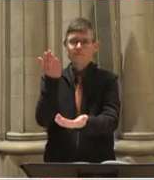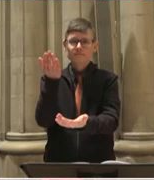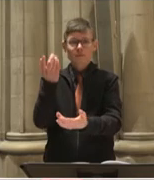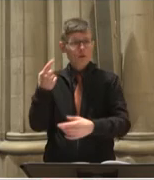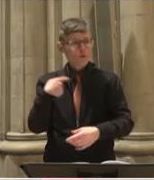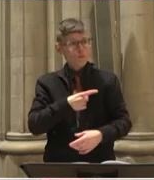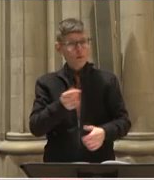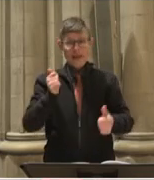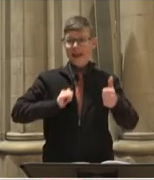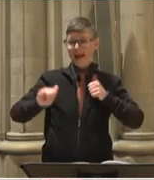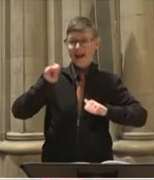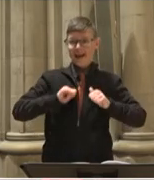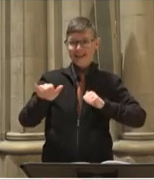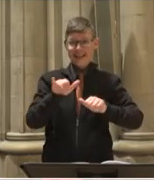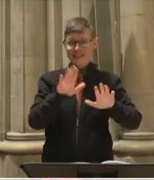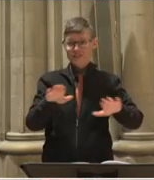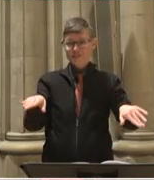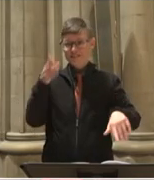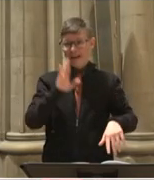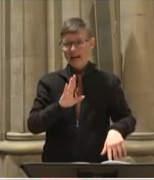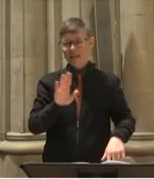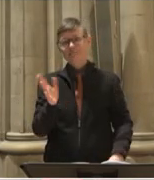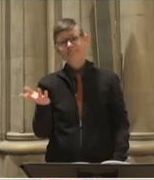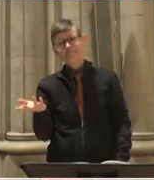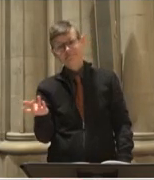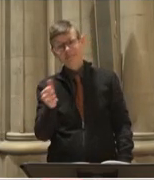act like it, not so much.